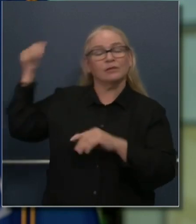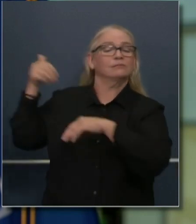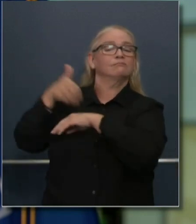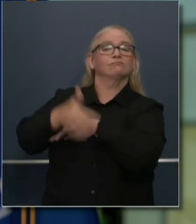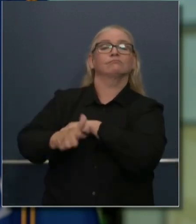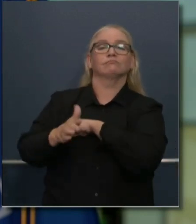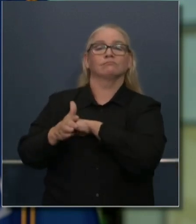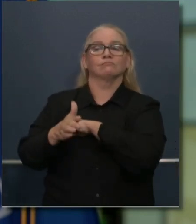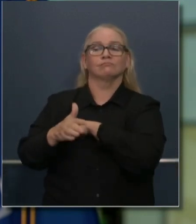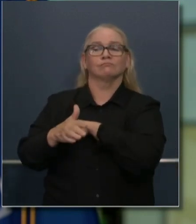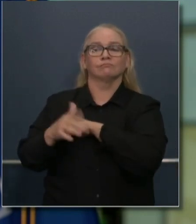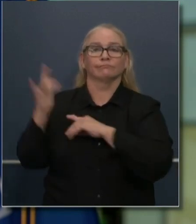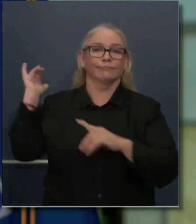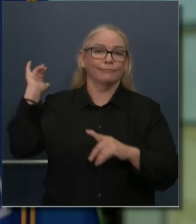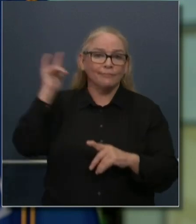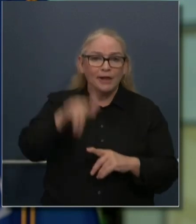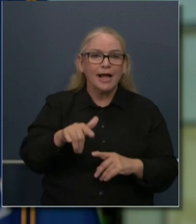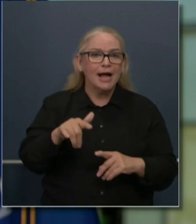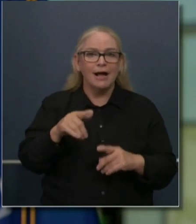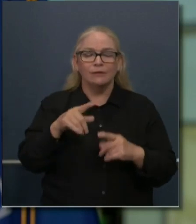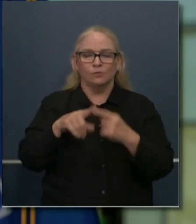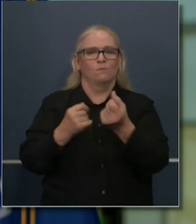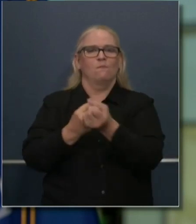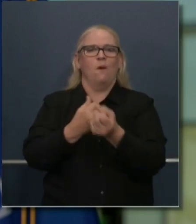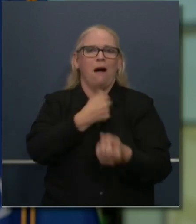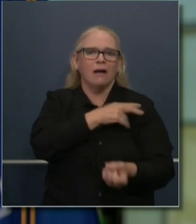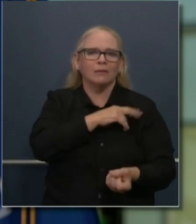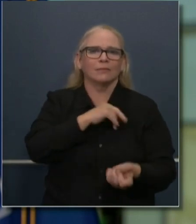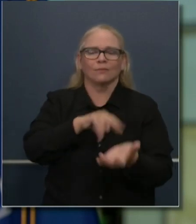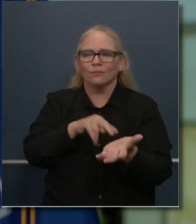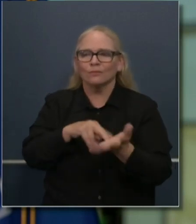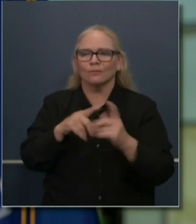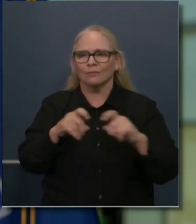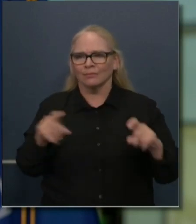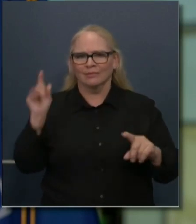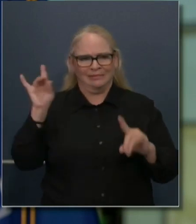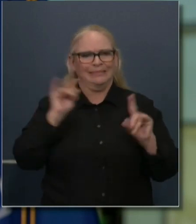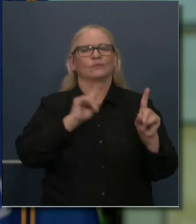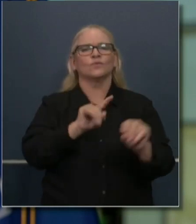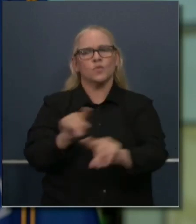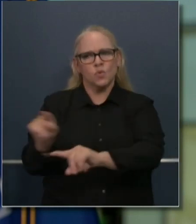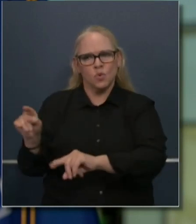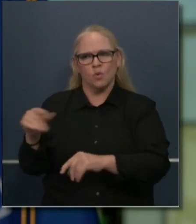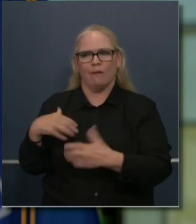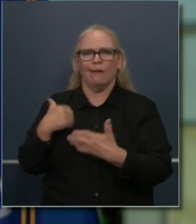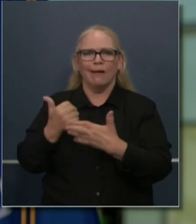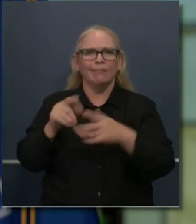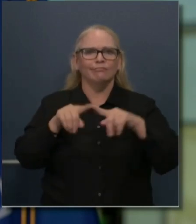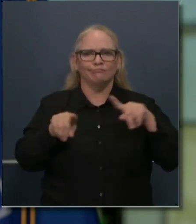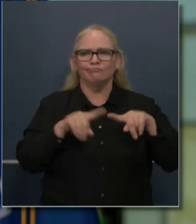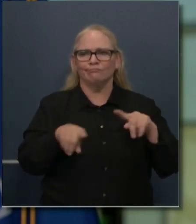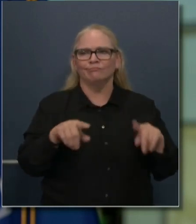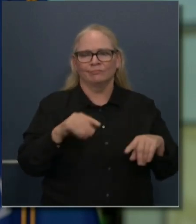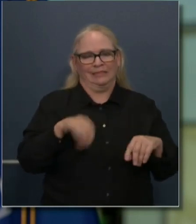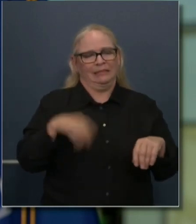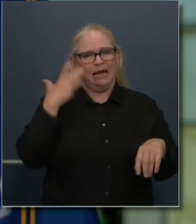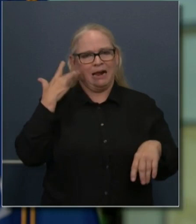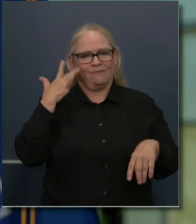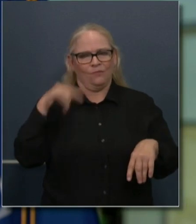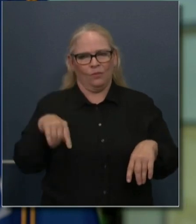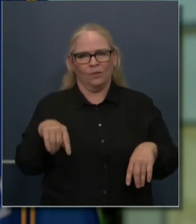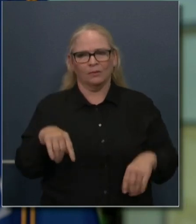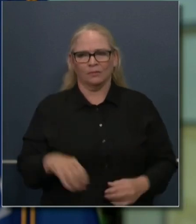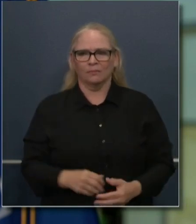deployed this last week and the week prior through our partnership with HHS. We also have a lot of other federal